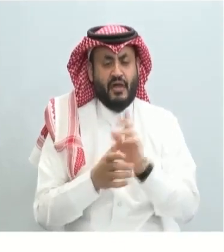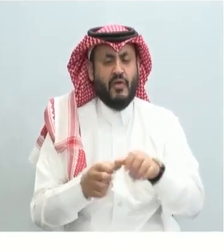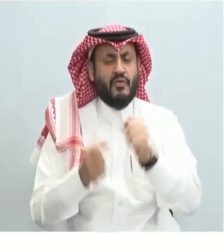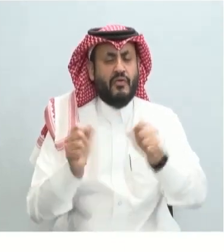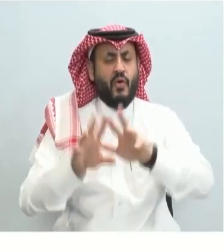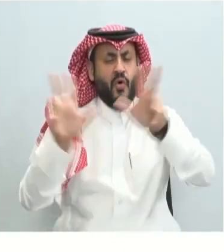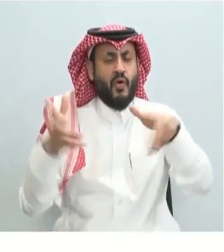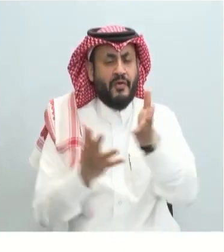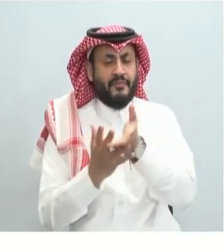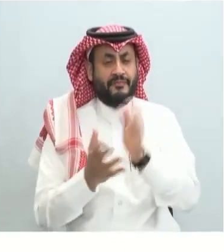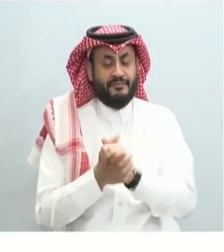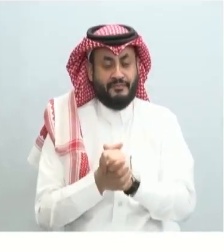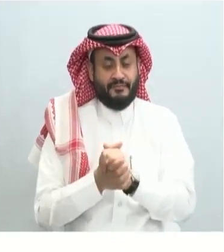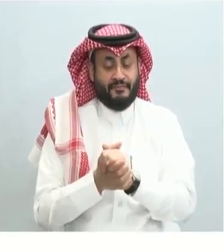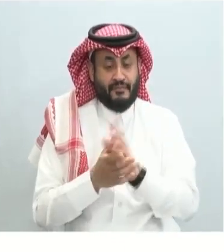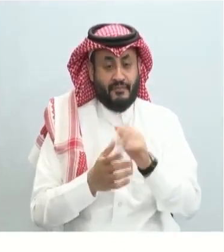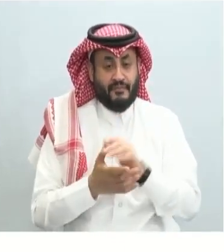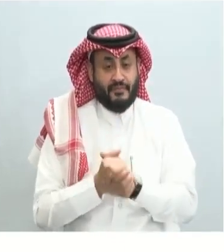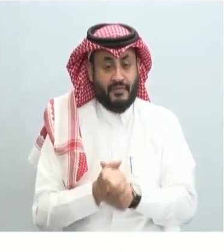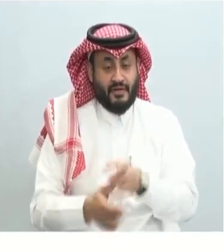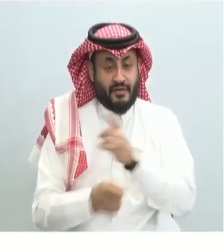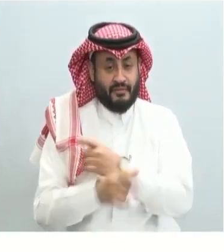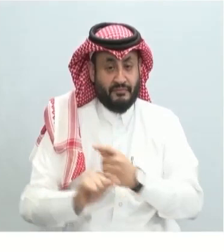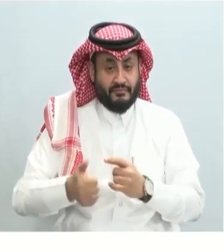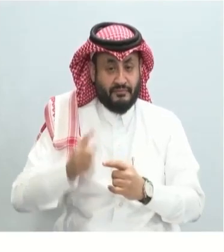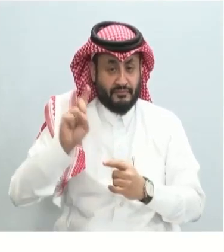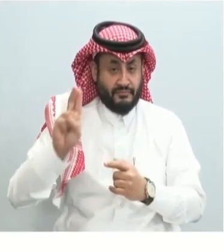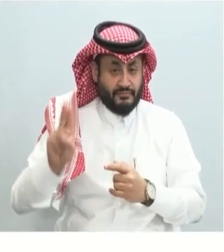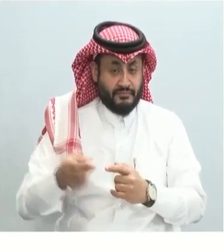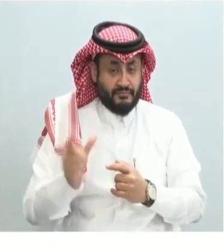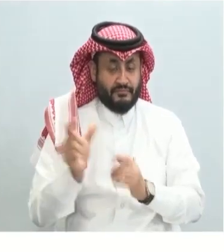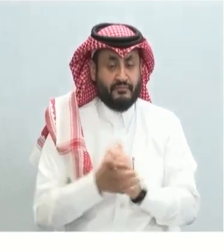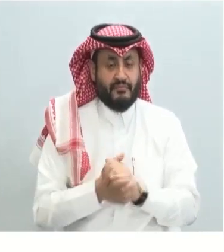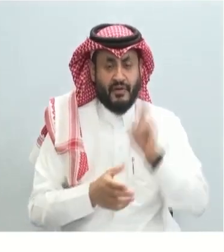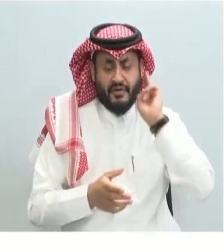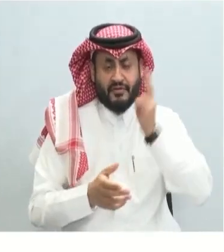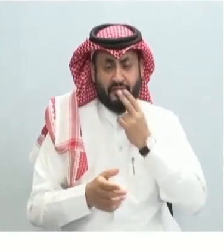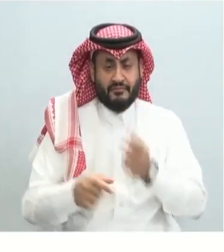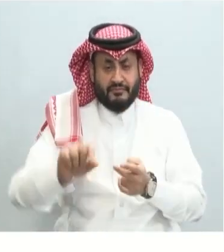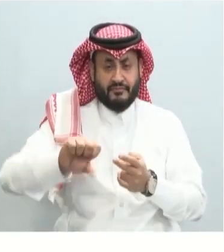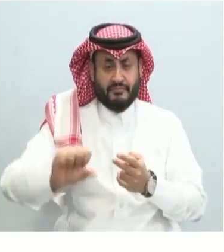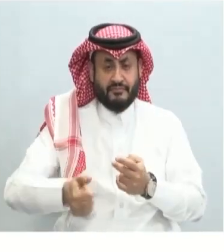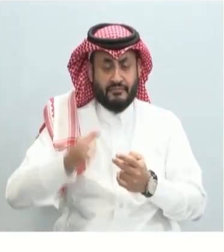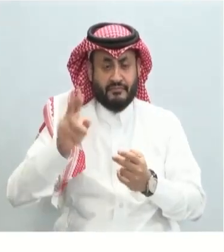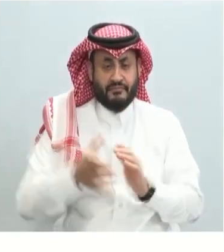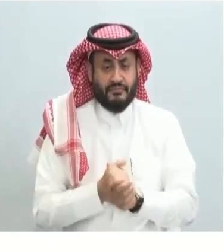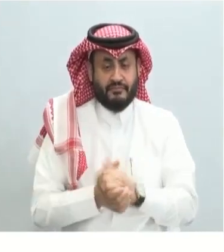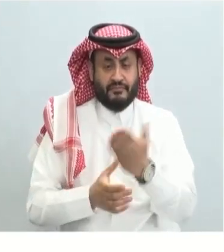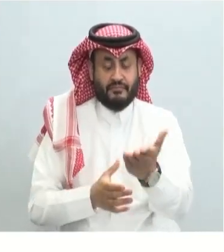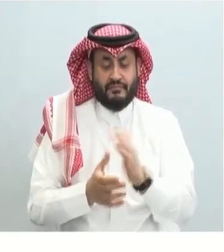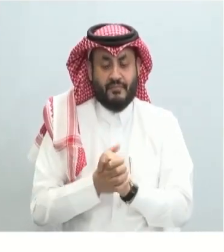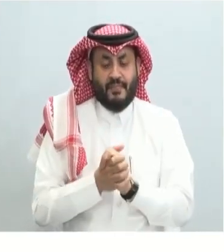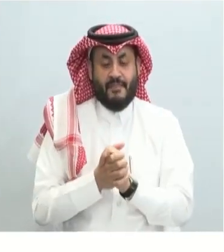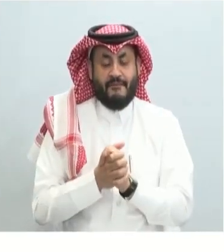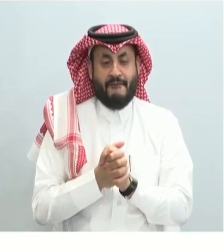the whole unit. And it will be presented by me, teacher Mazen Harbi, and the sign language by Mr. Fawaz Al-Aqil. So